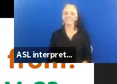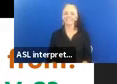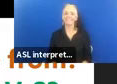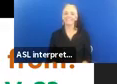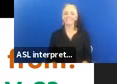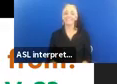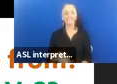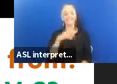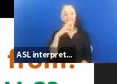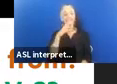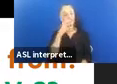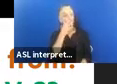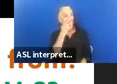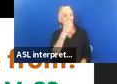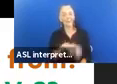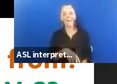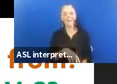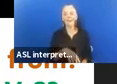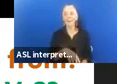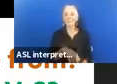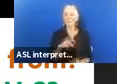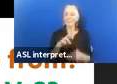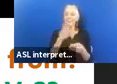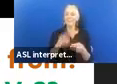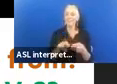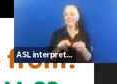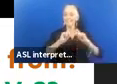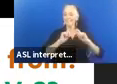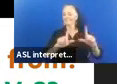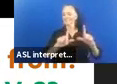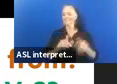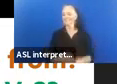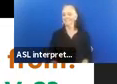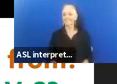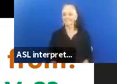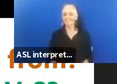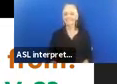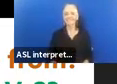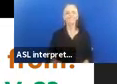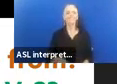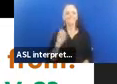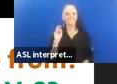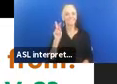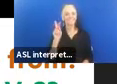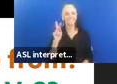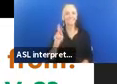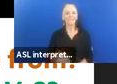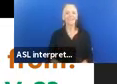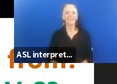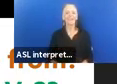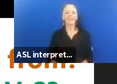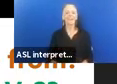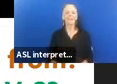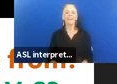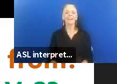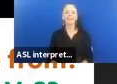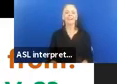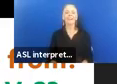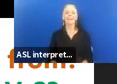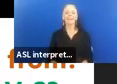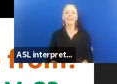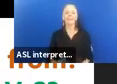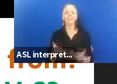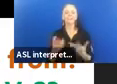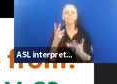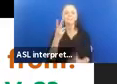Oh, wow. All right. The results are in. The results are in. Okay, so let's, where do